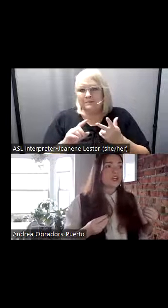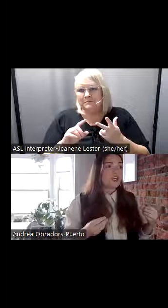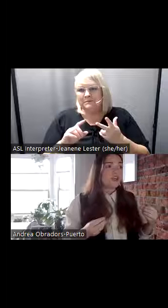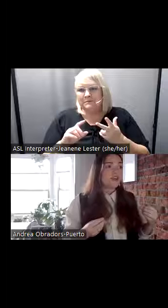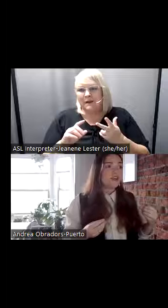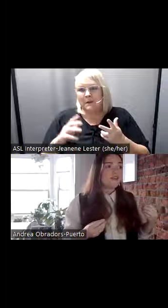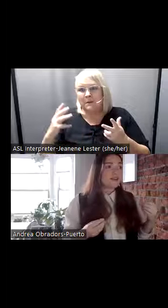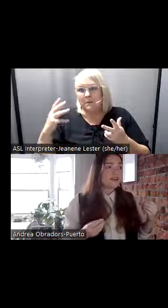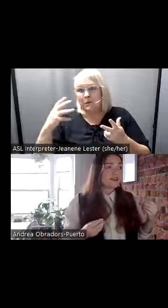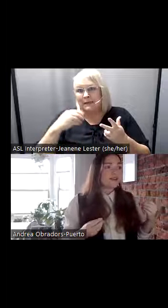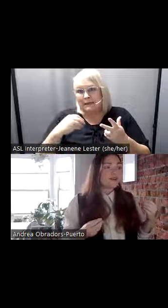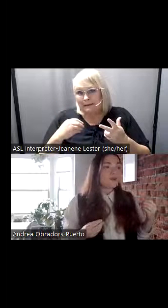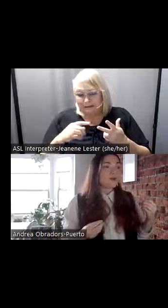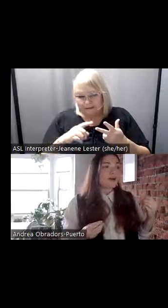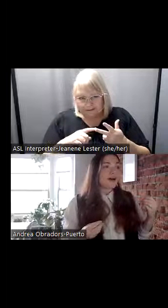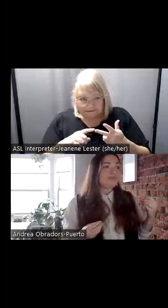or even,